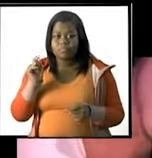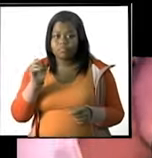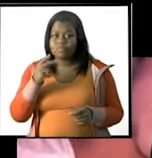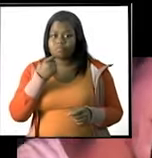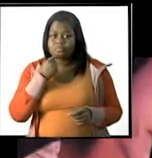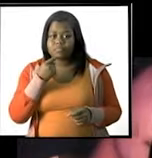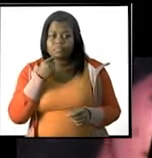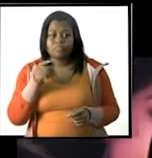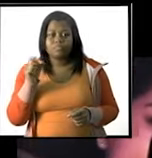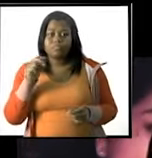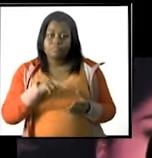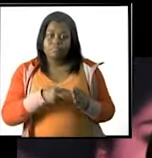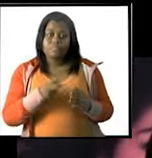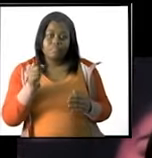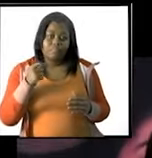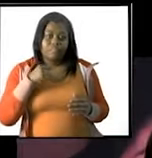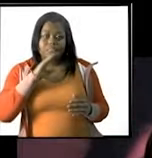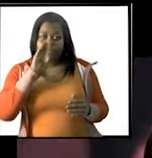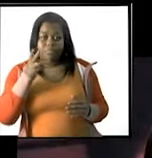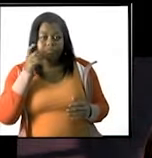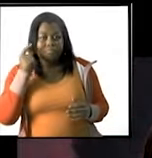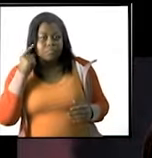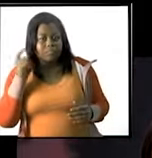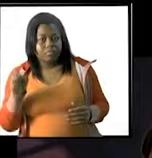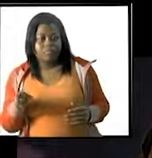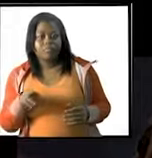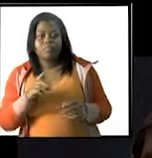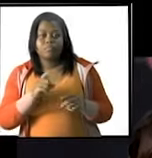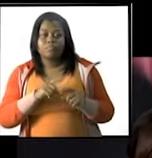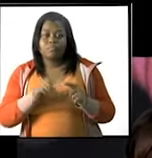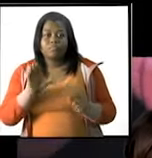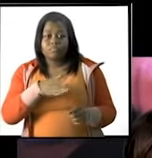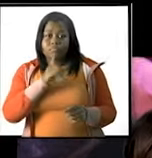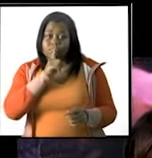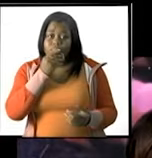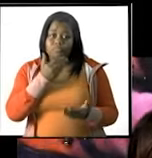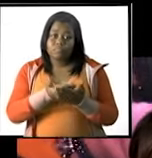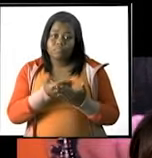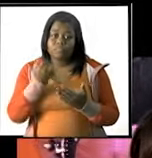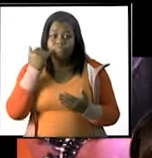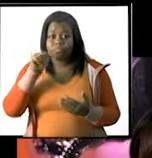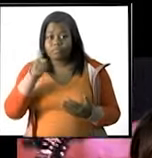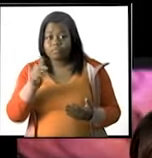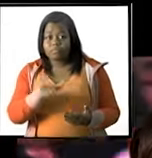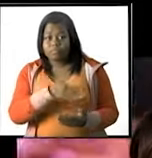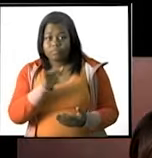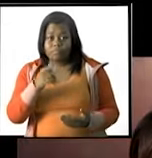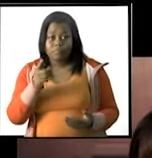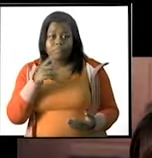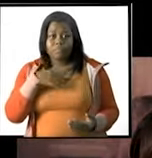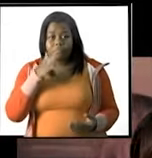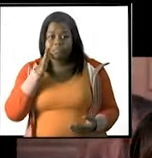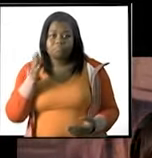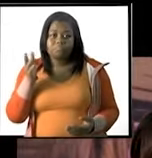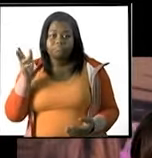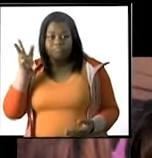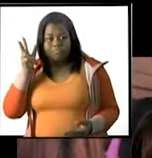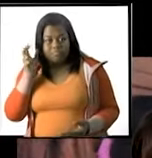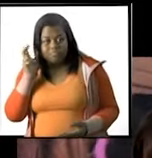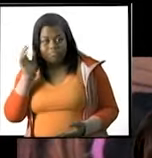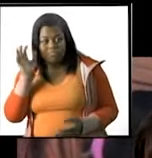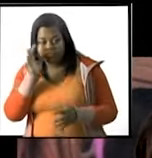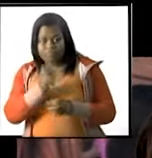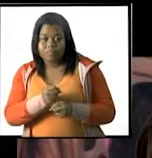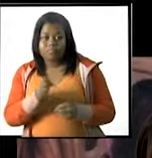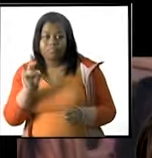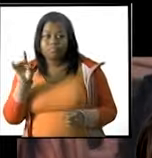music by her? Yeah. Are you sure? Yeah, I mean, I've never heard of her, but her song's pretty good. So